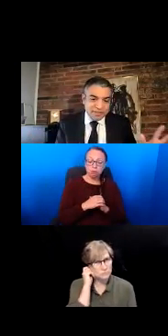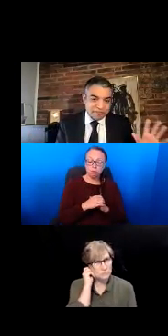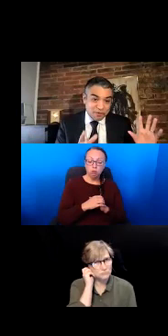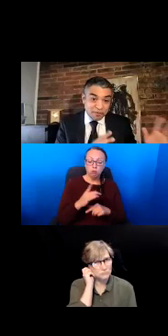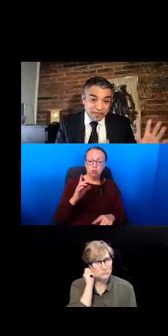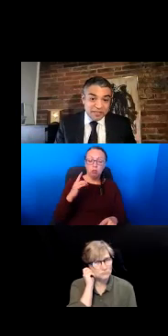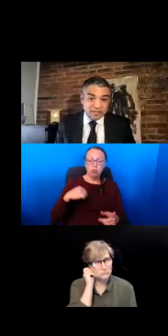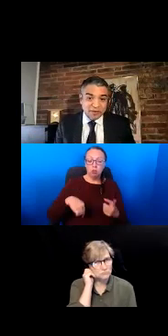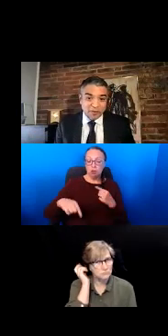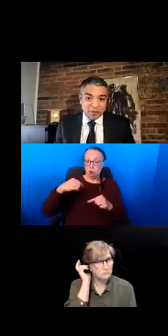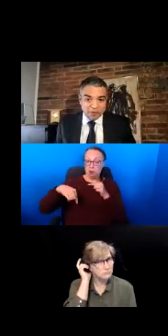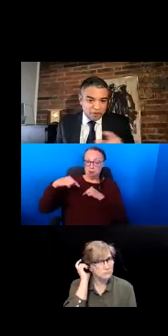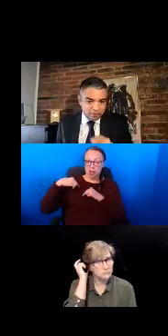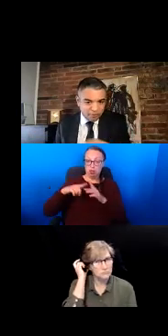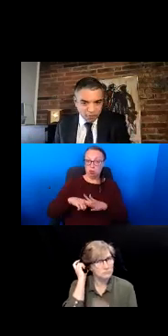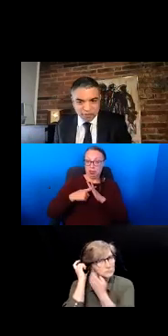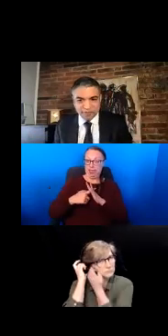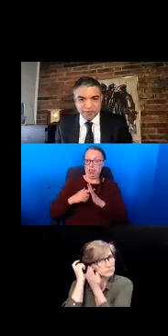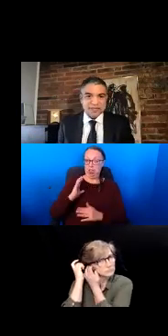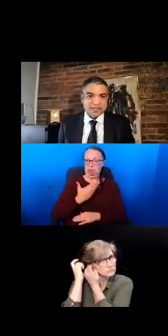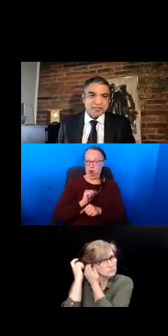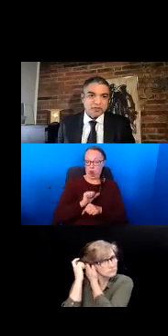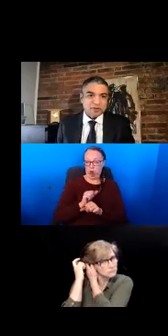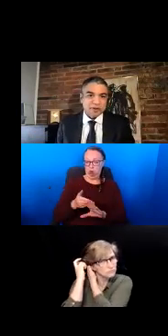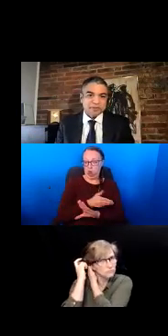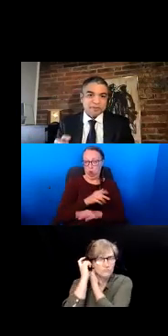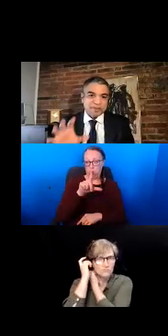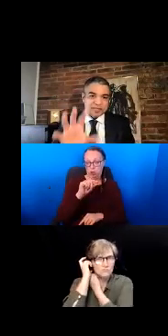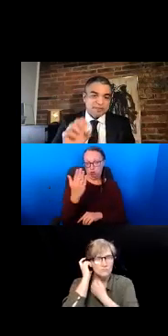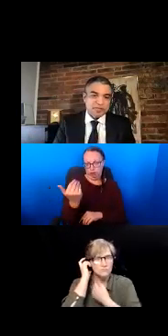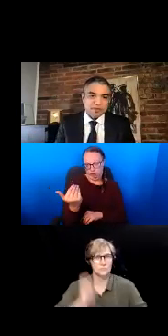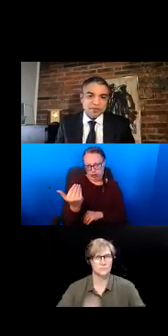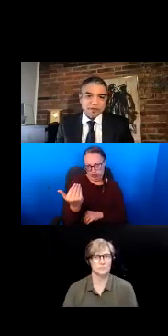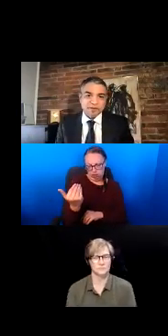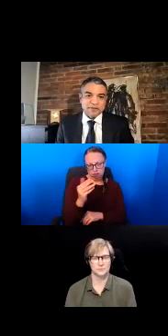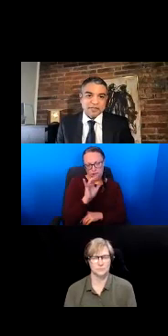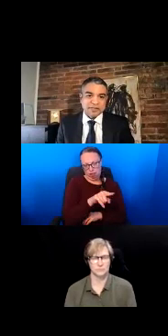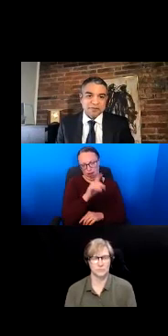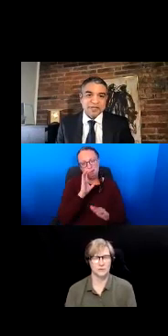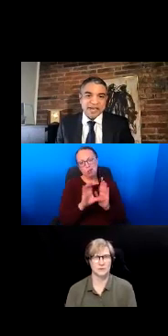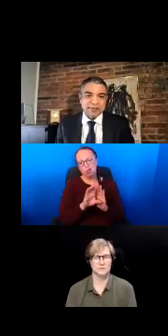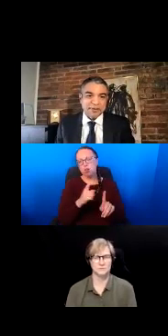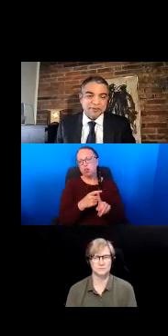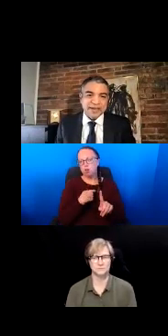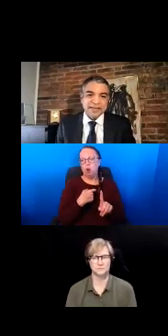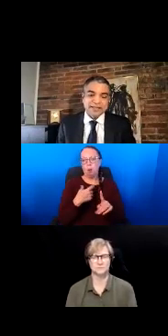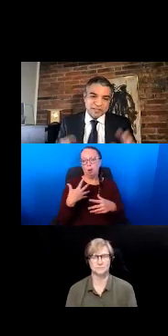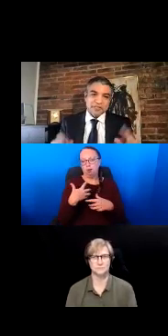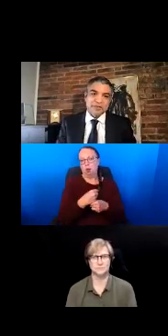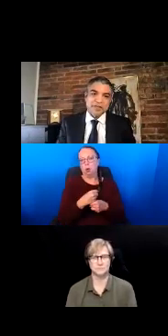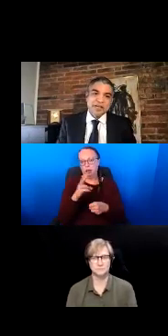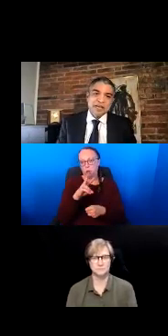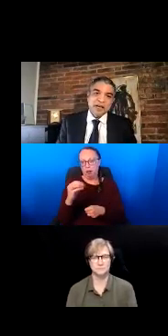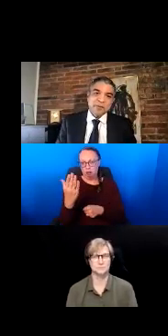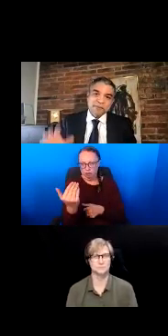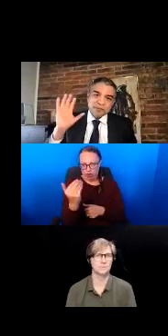now to the sort of beginnings of our work, which are before 2015. This is sort of from this image is from a 2015 recap of that and extension